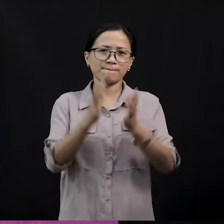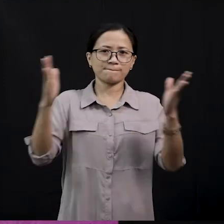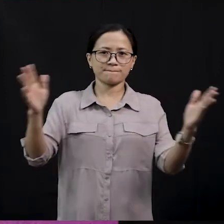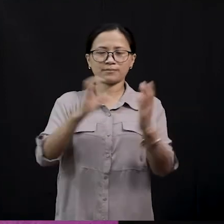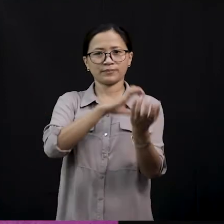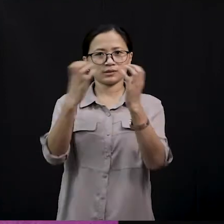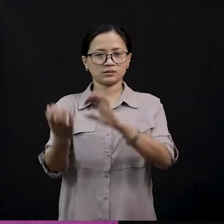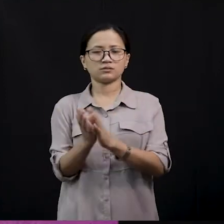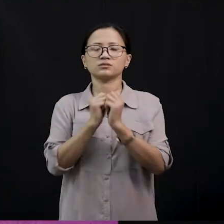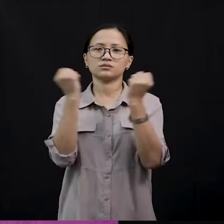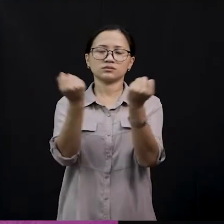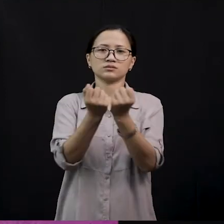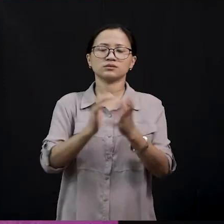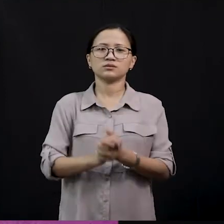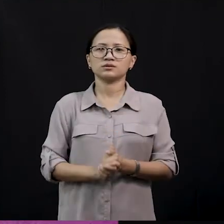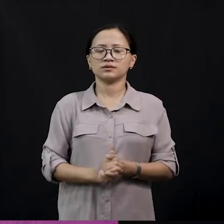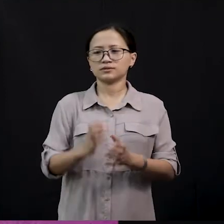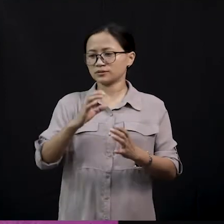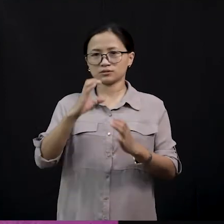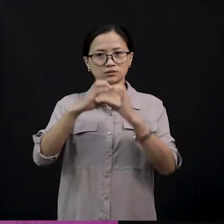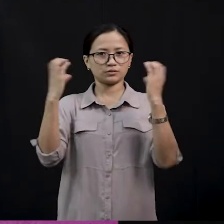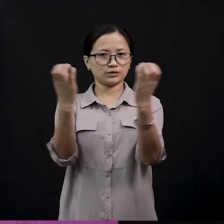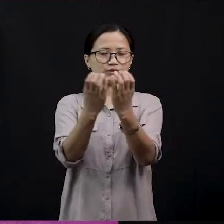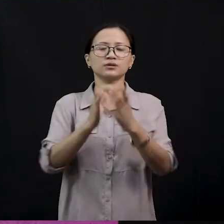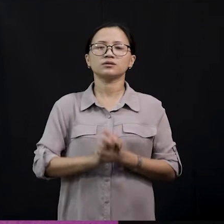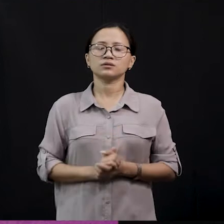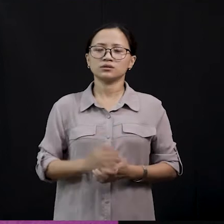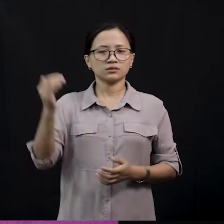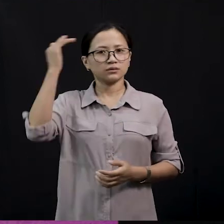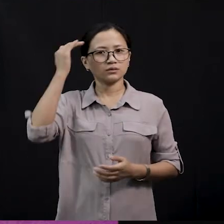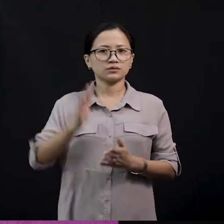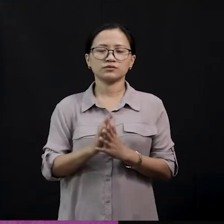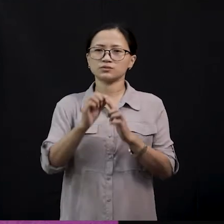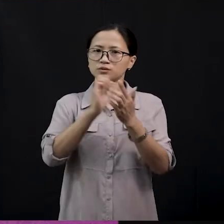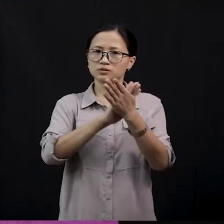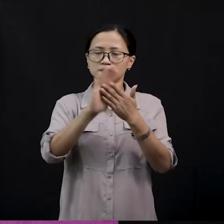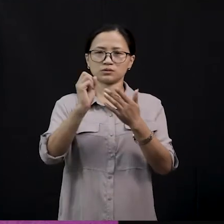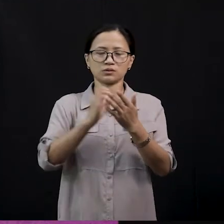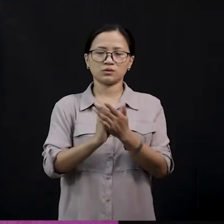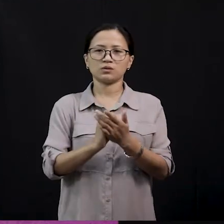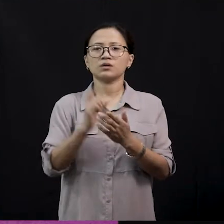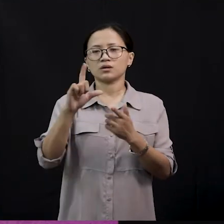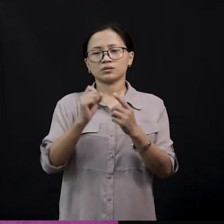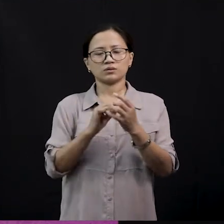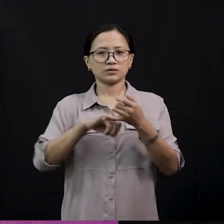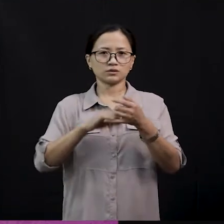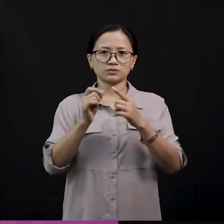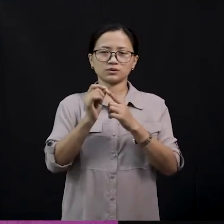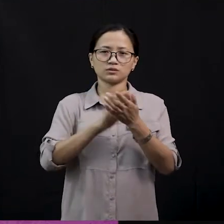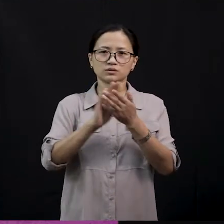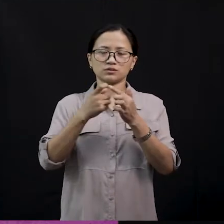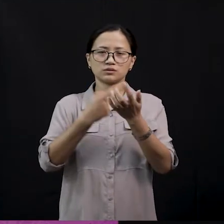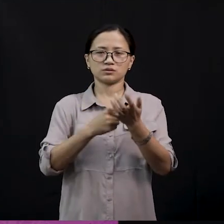changes in the society, in the community. So that's why he's also known as a philosopher and a social